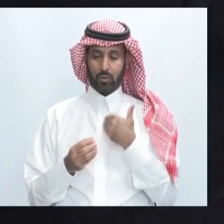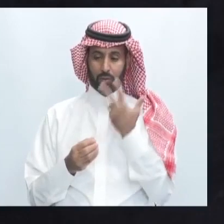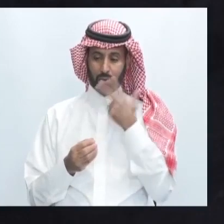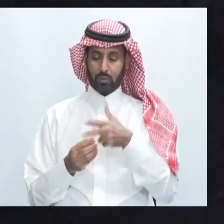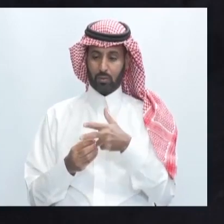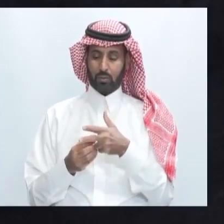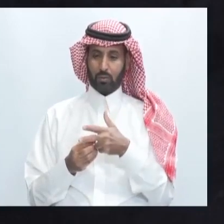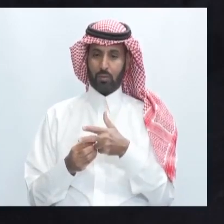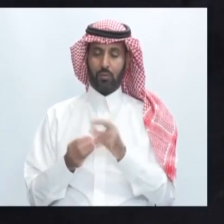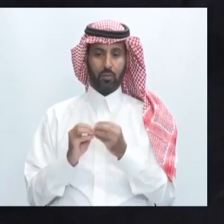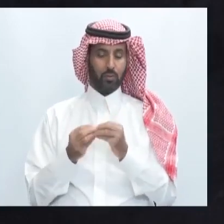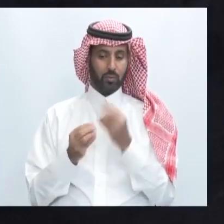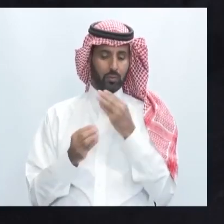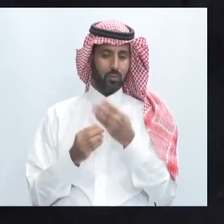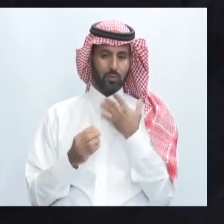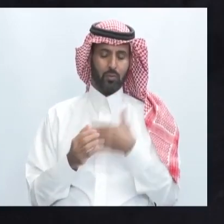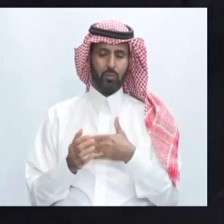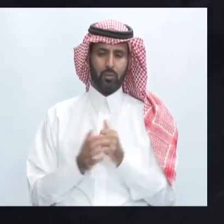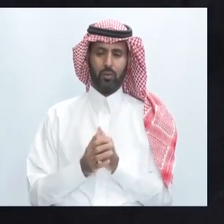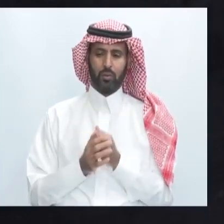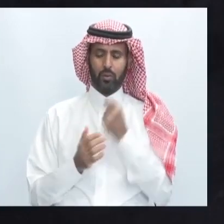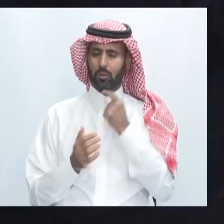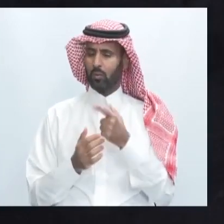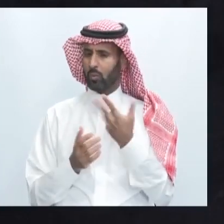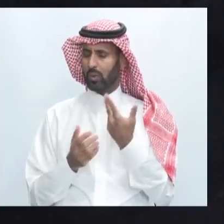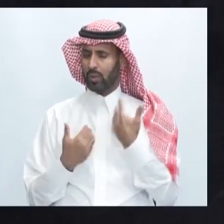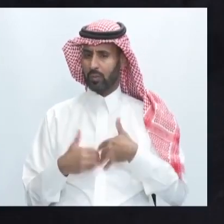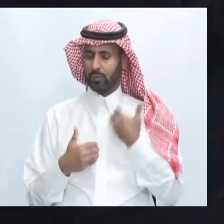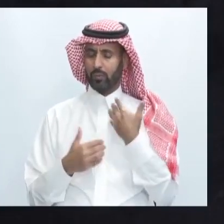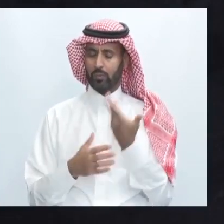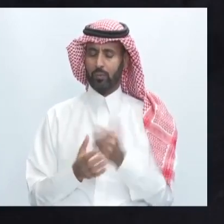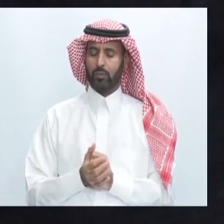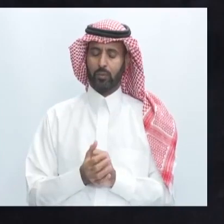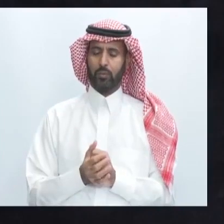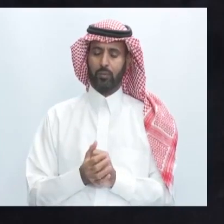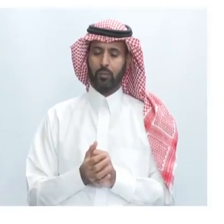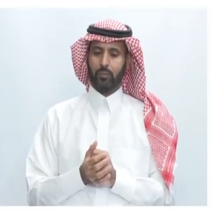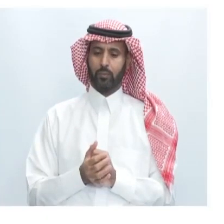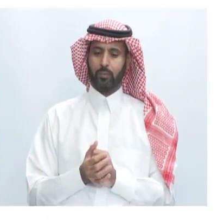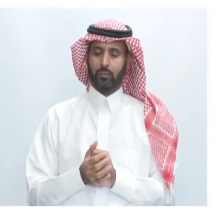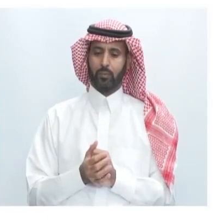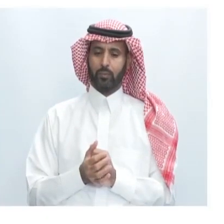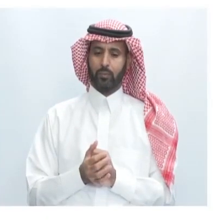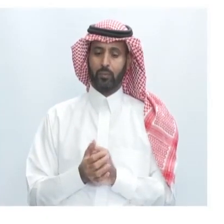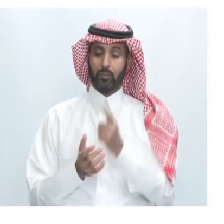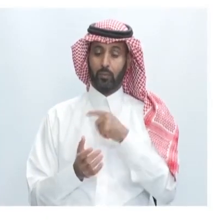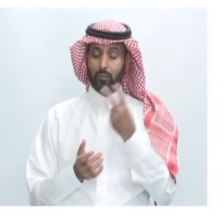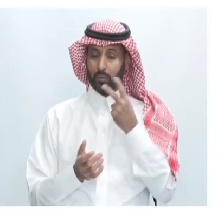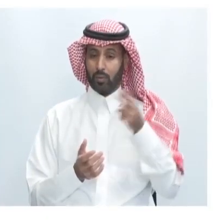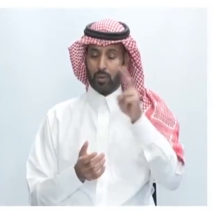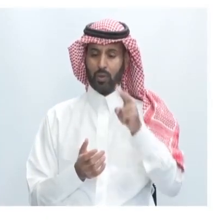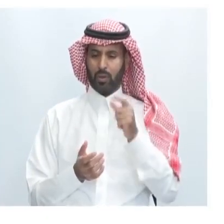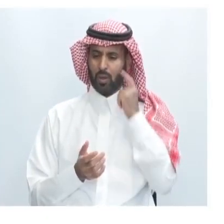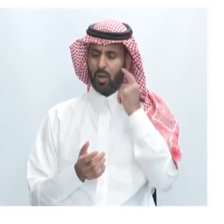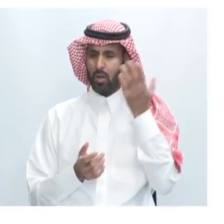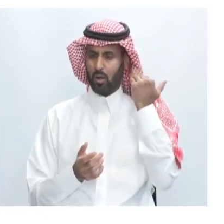at it, this color, there's a feeling inside you. How do you feel about this color? The second question, have